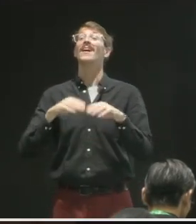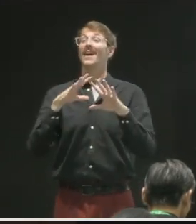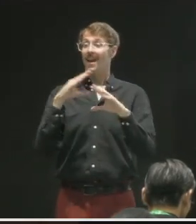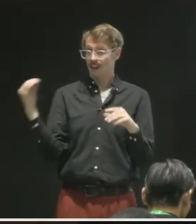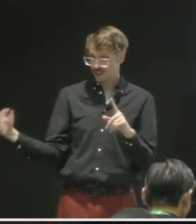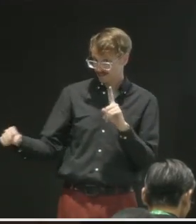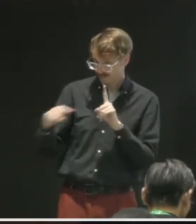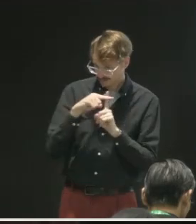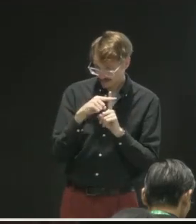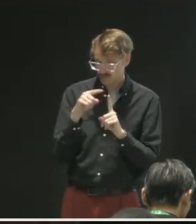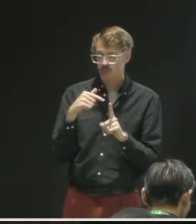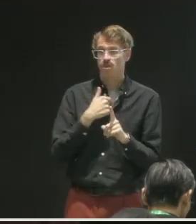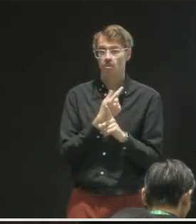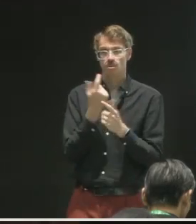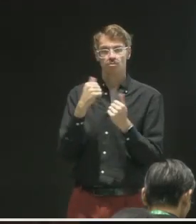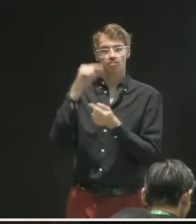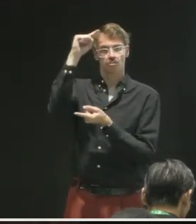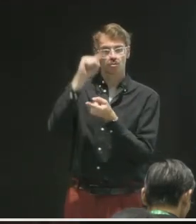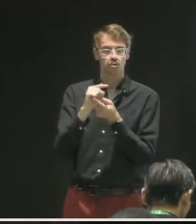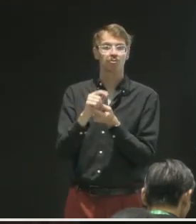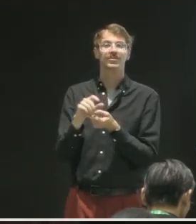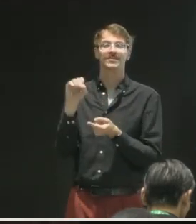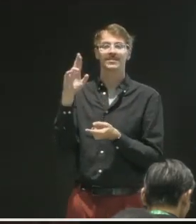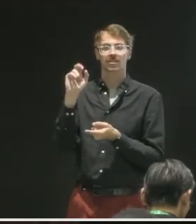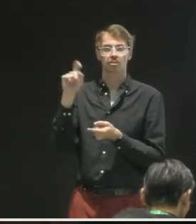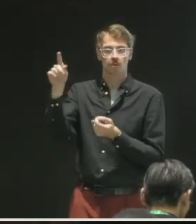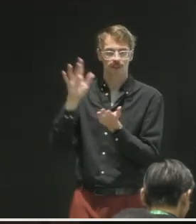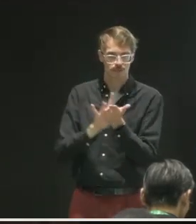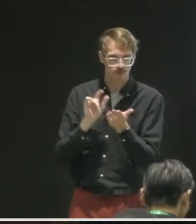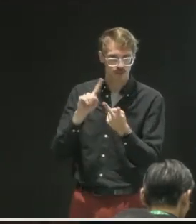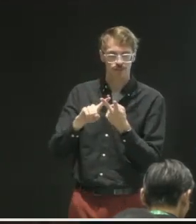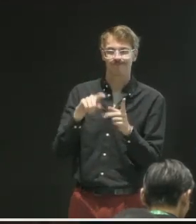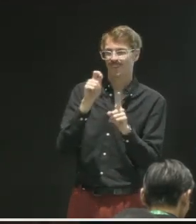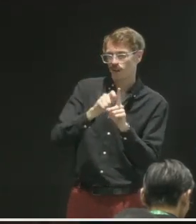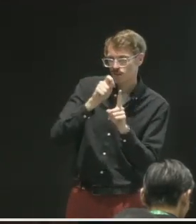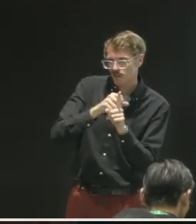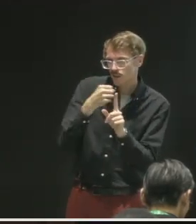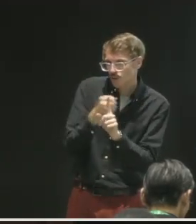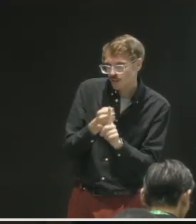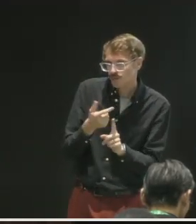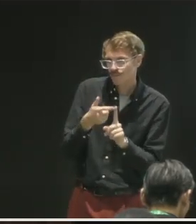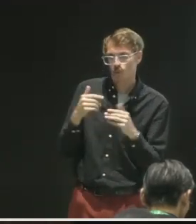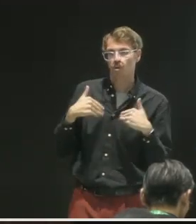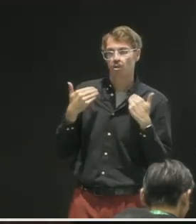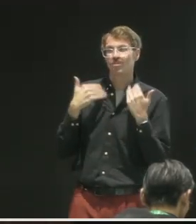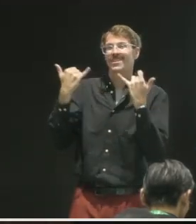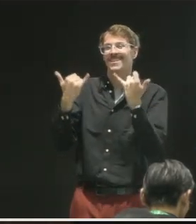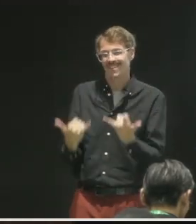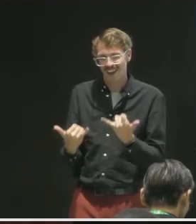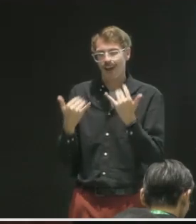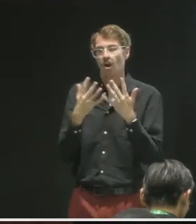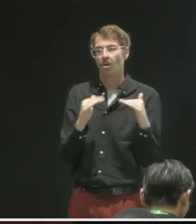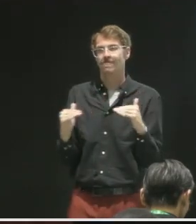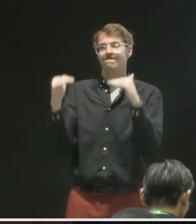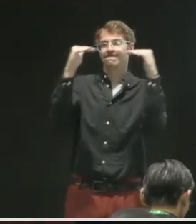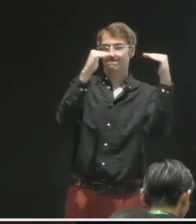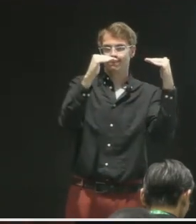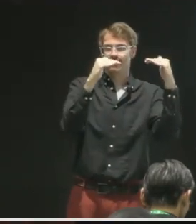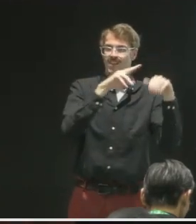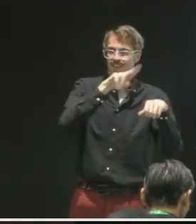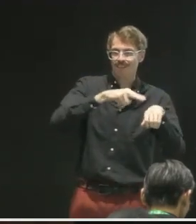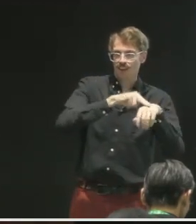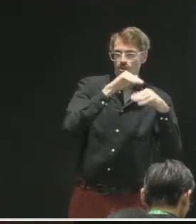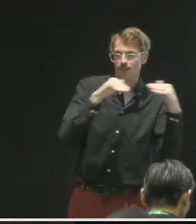sexual exploitation and abuse and harassment at youth center are now being discussed. So such initiatives